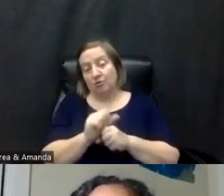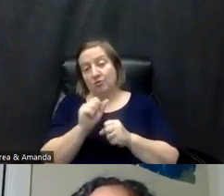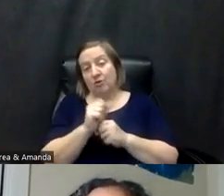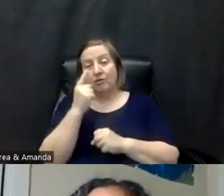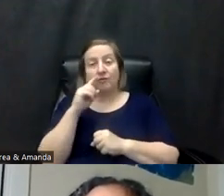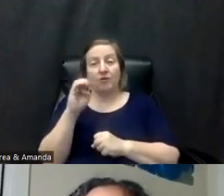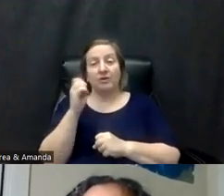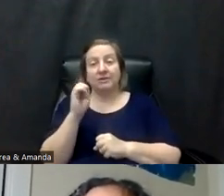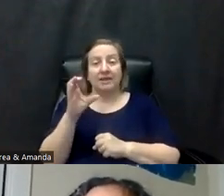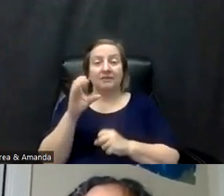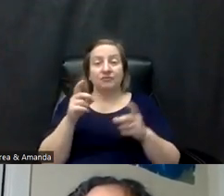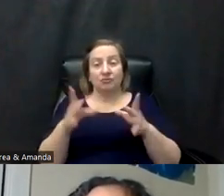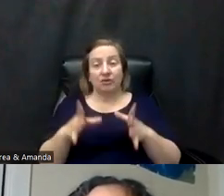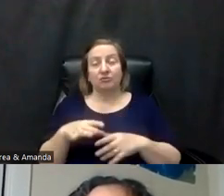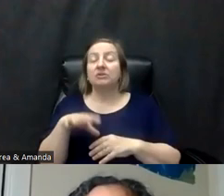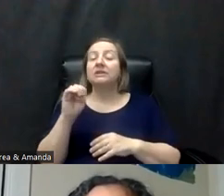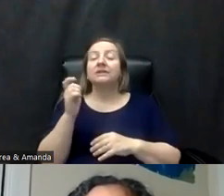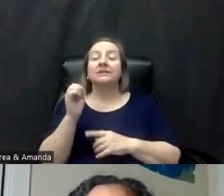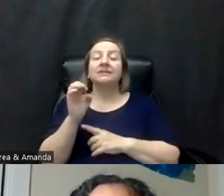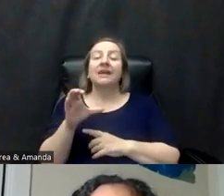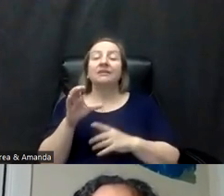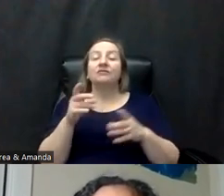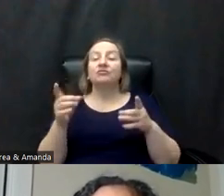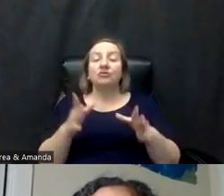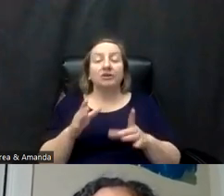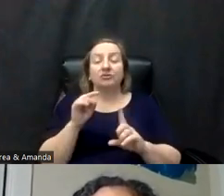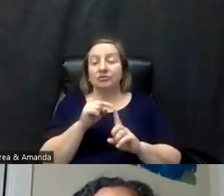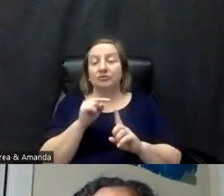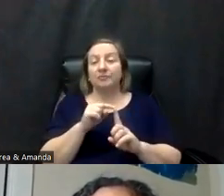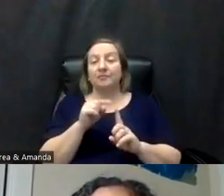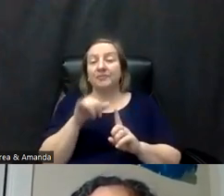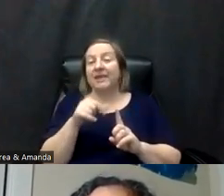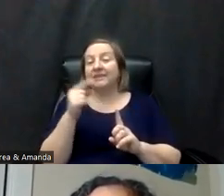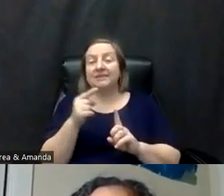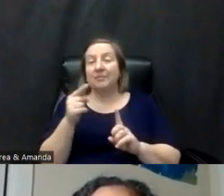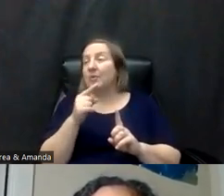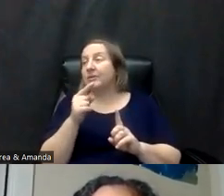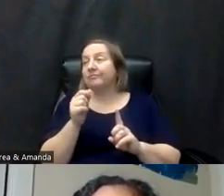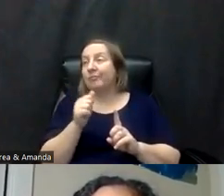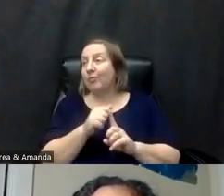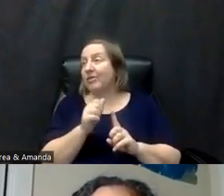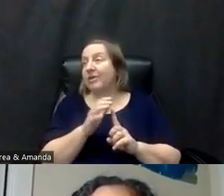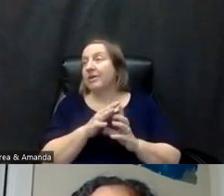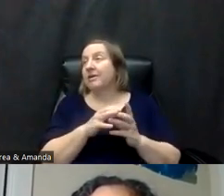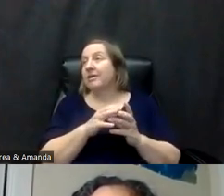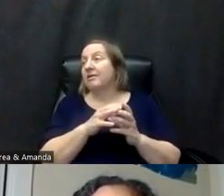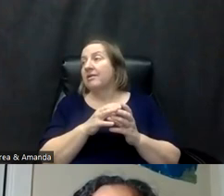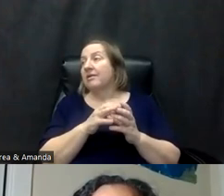executive director. So the executive director is going to be somebody that has a lot